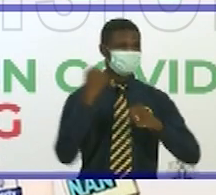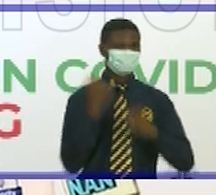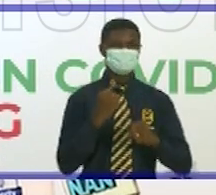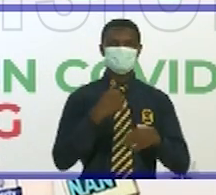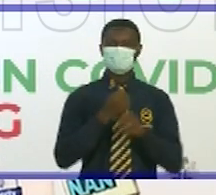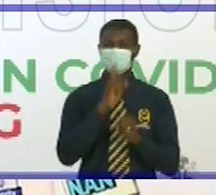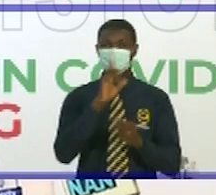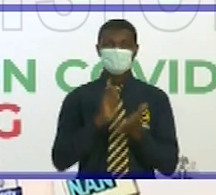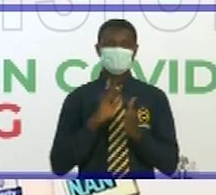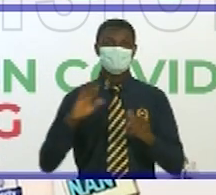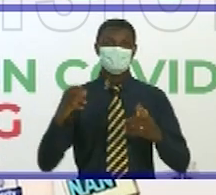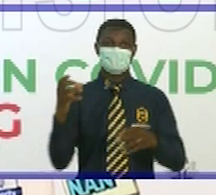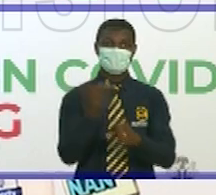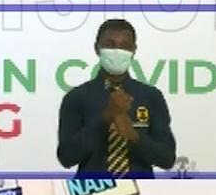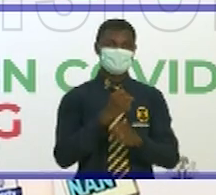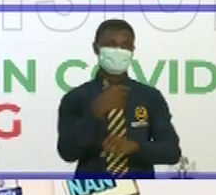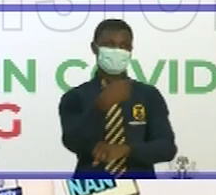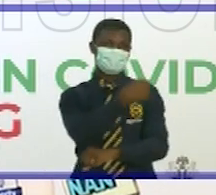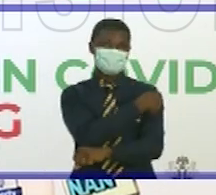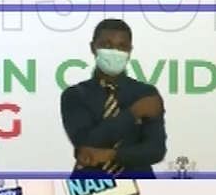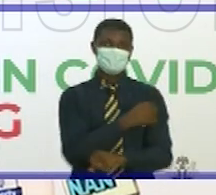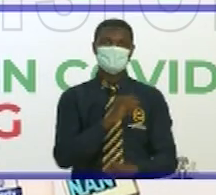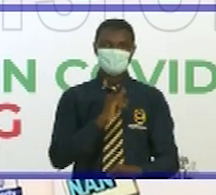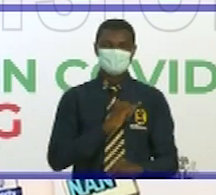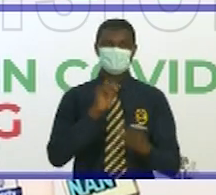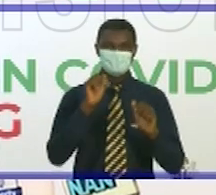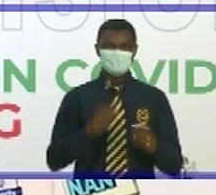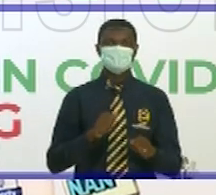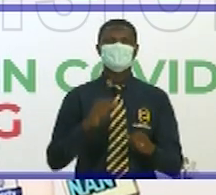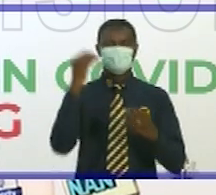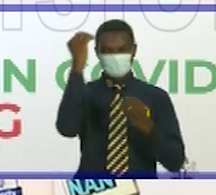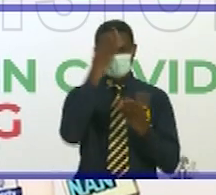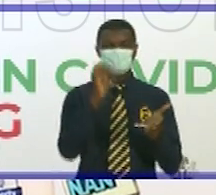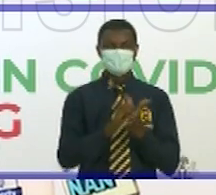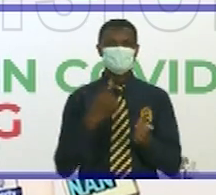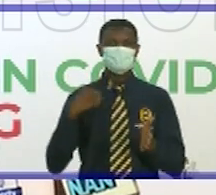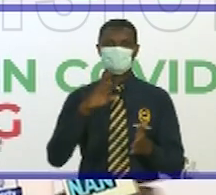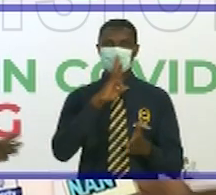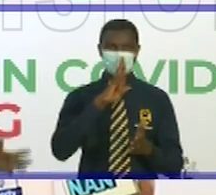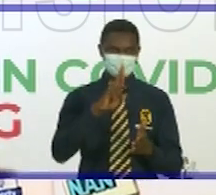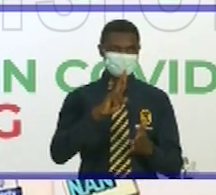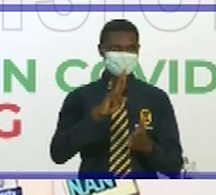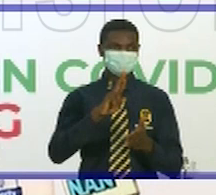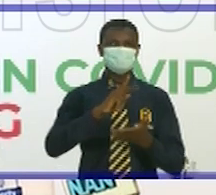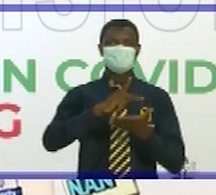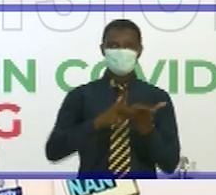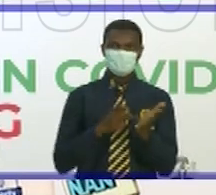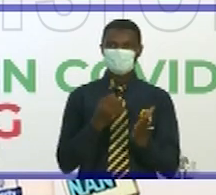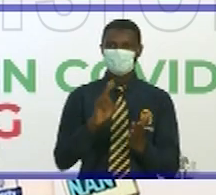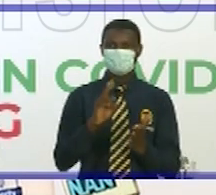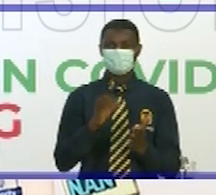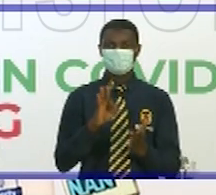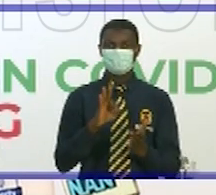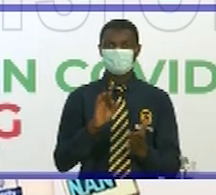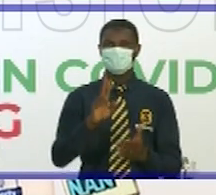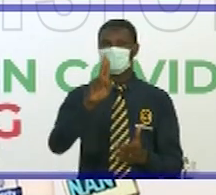sure that we get the vaccines. I can assure you that we are part of a United Nations